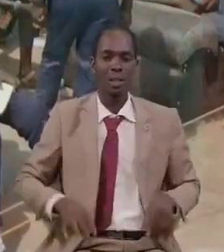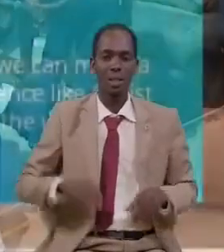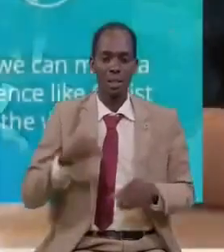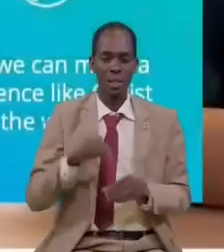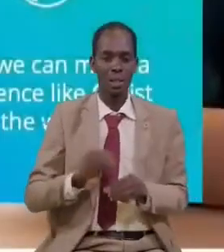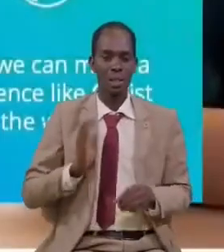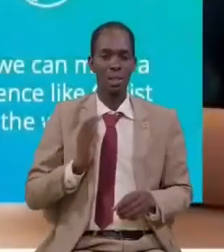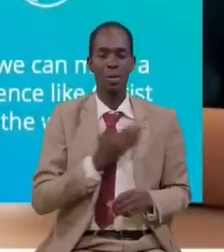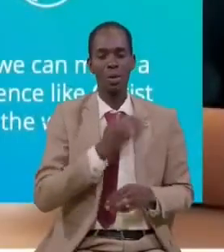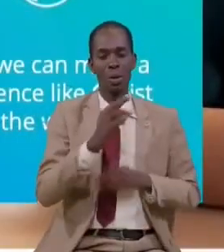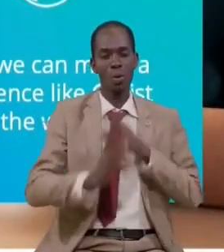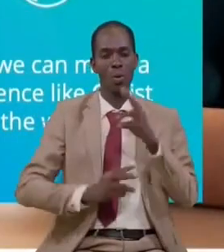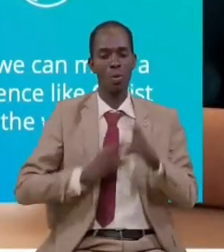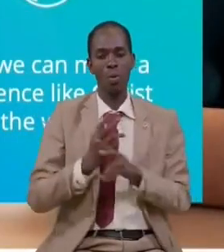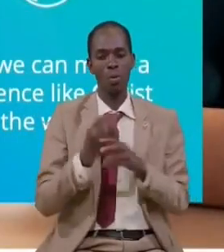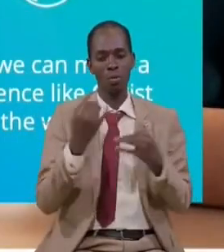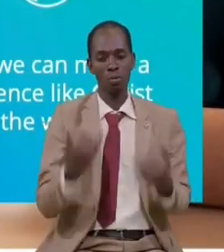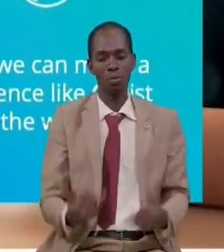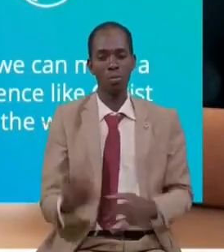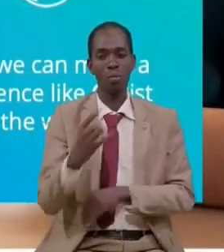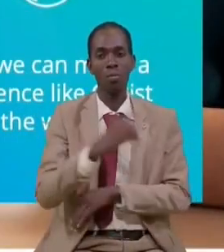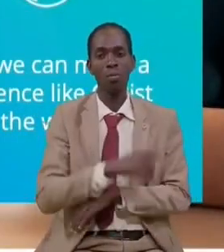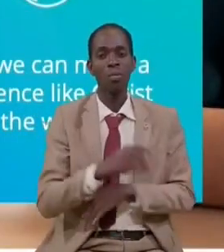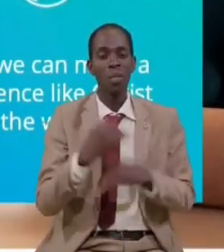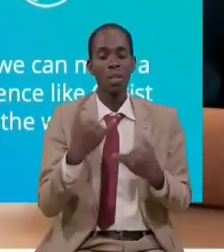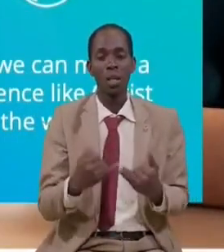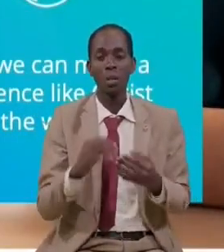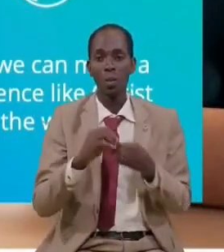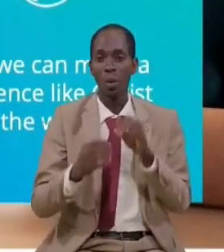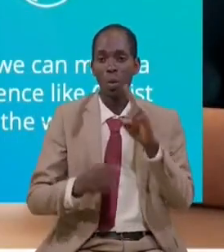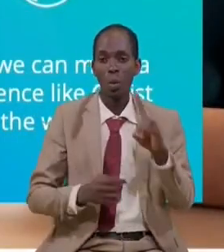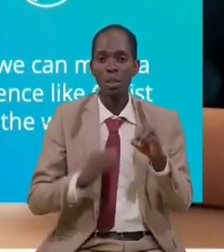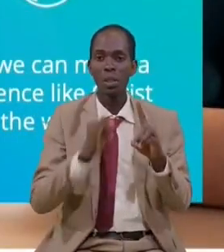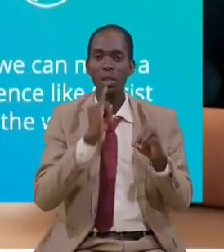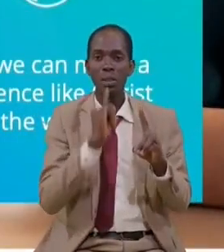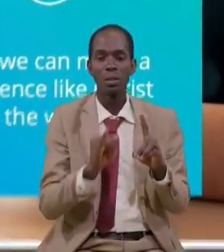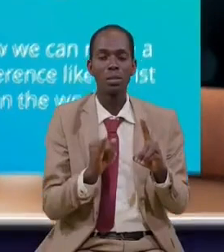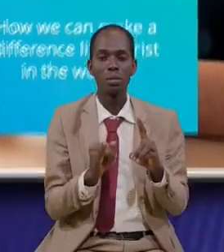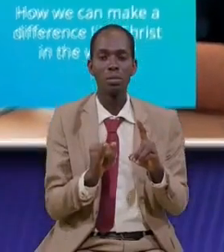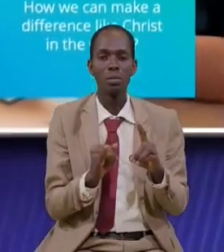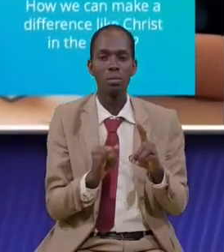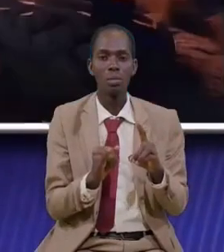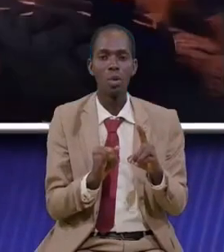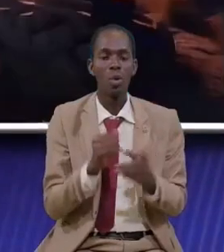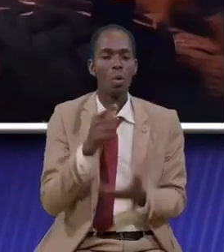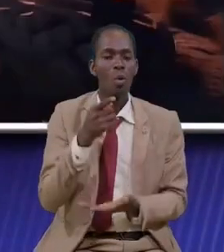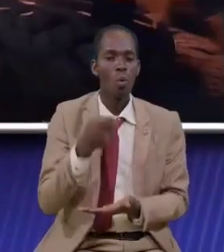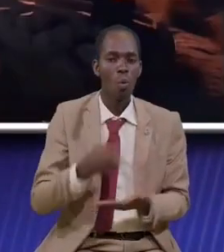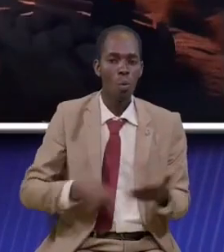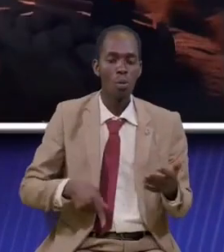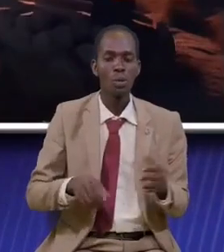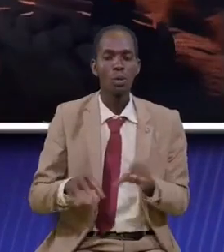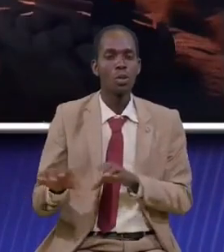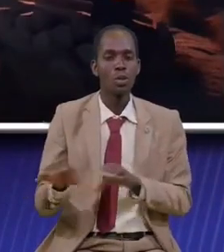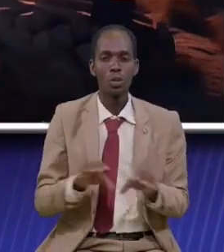So we delve into subtopic number one, understanding what